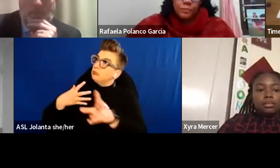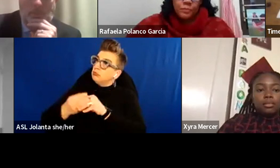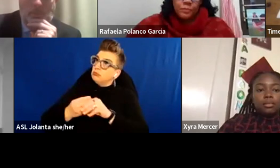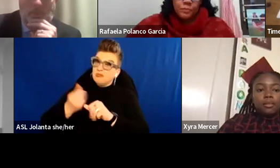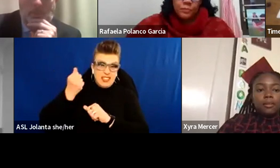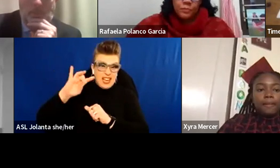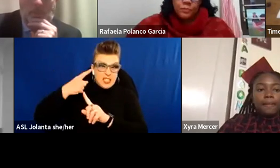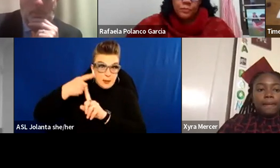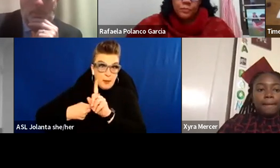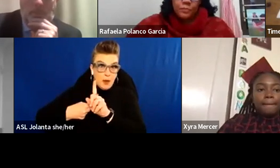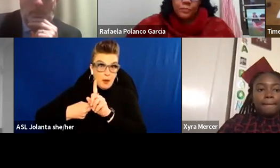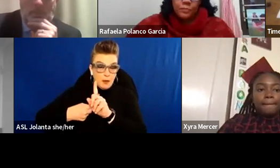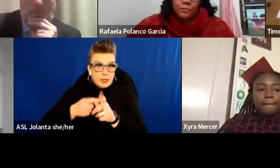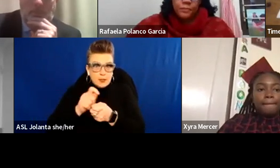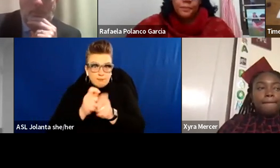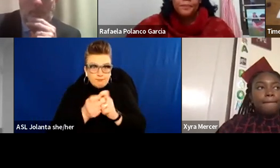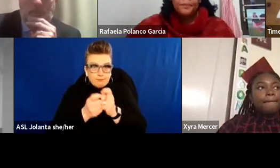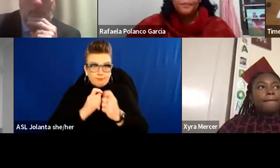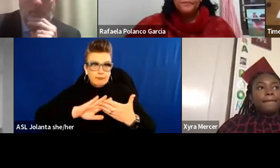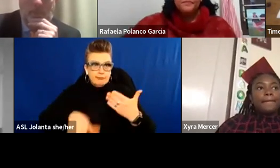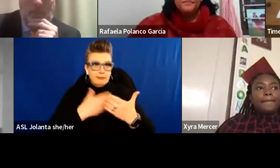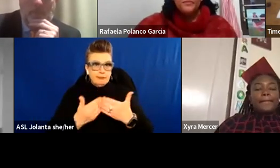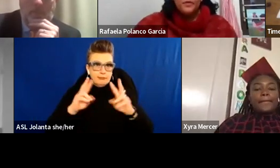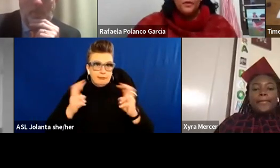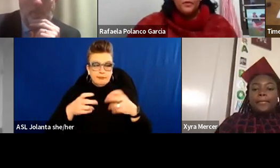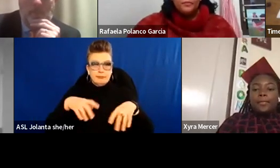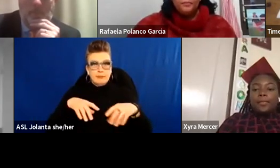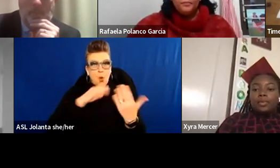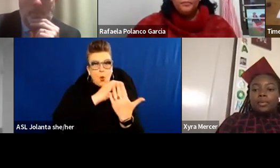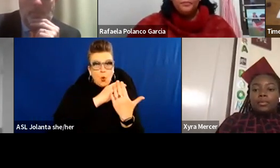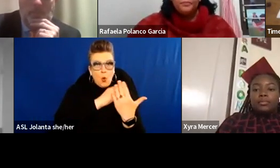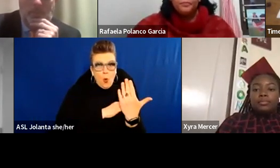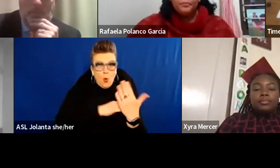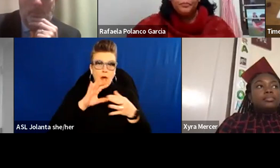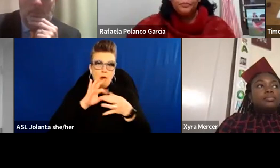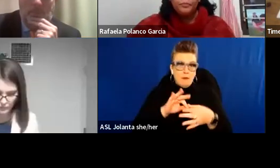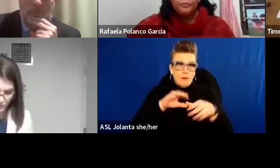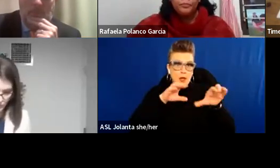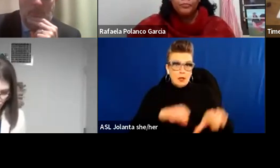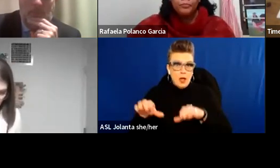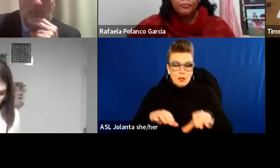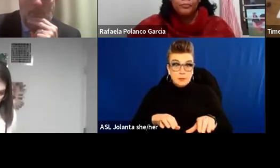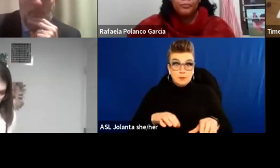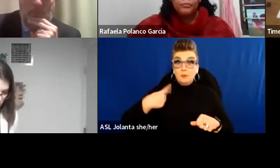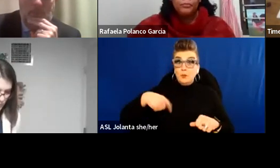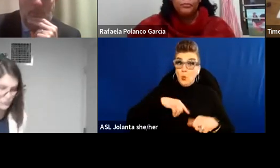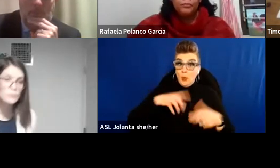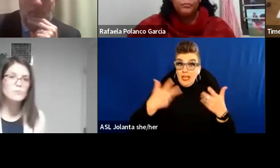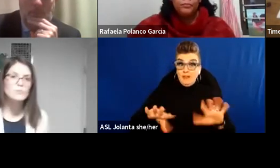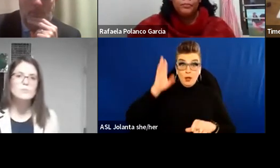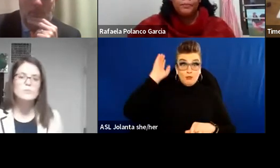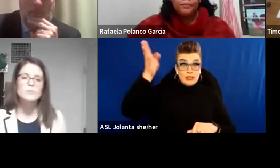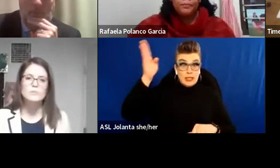to revise the code of conduct and we've presented it two times now with some